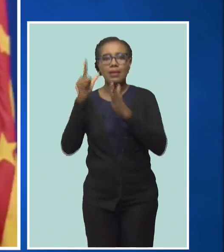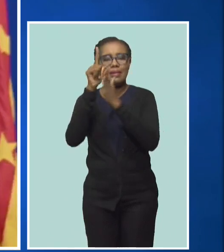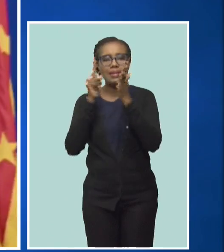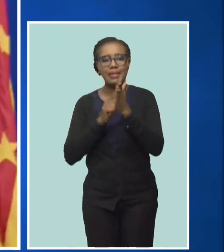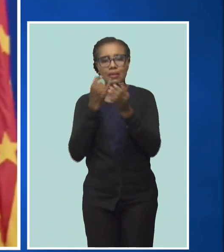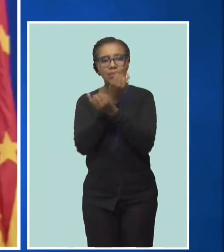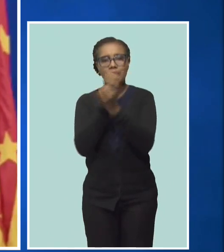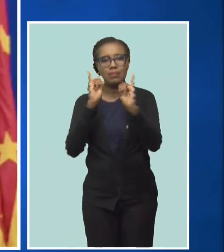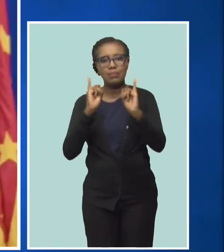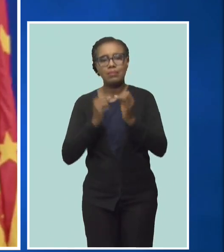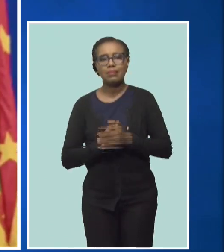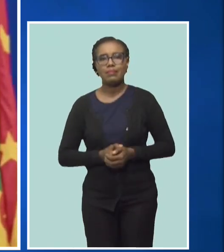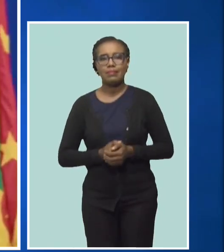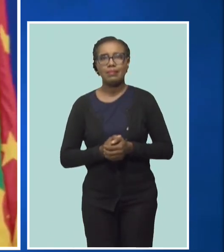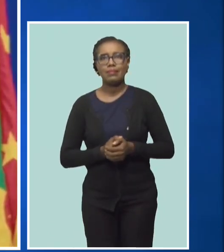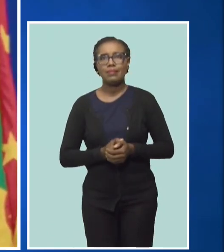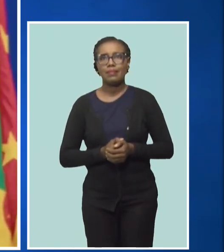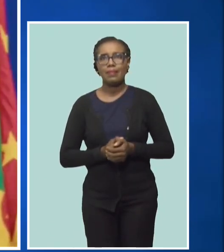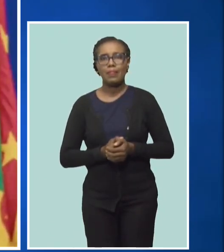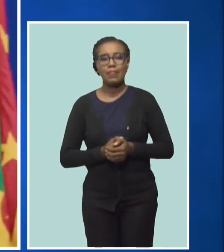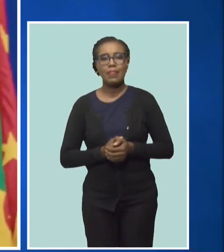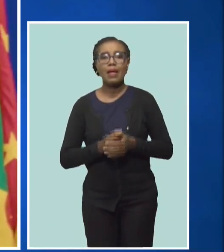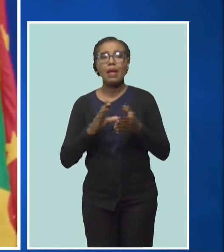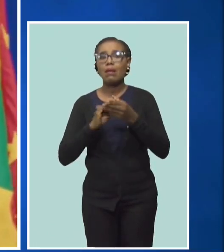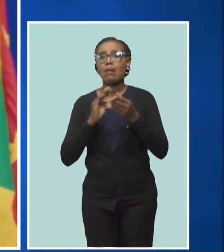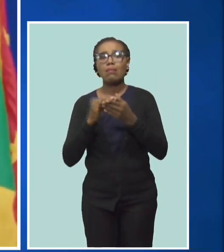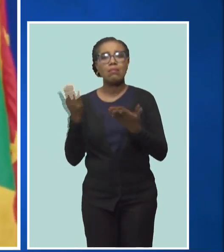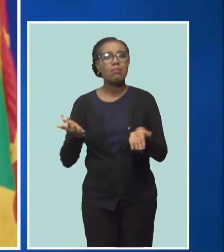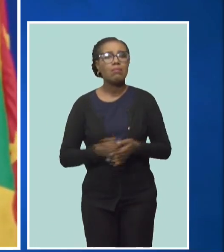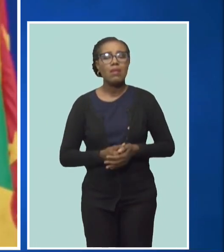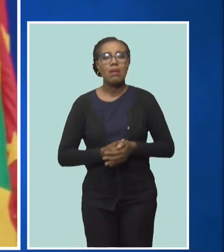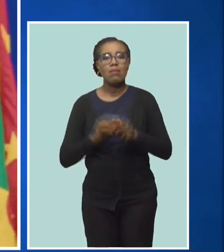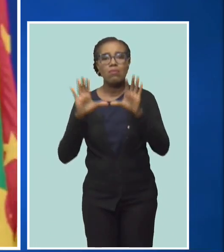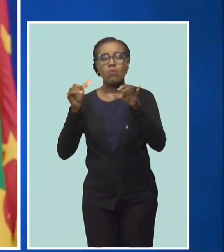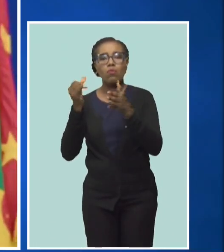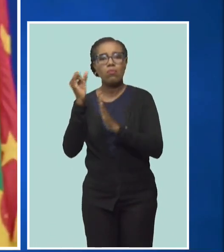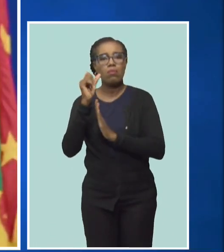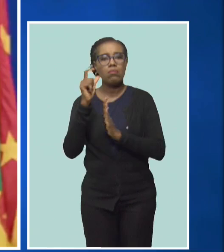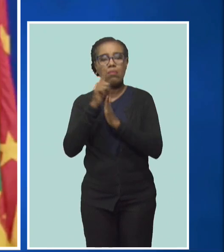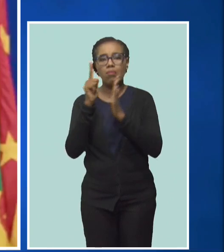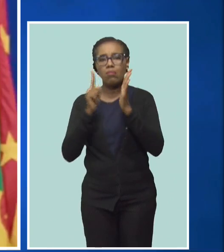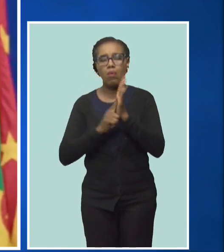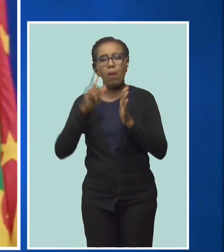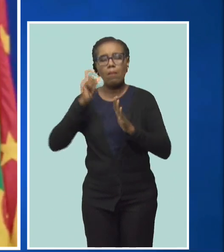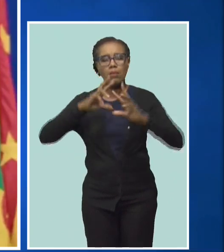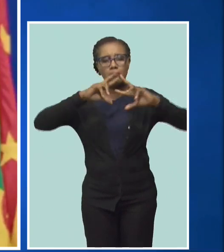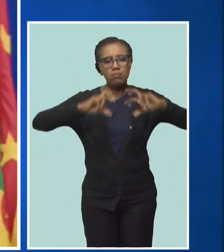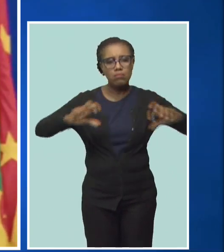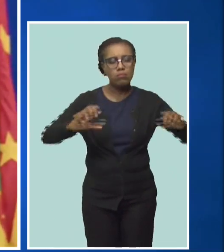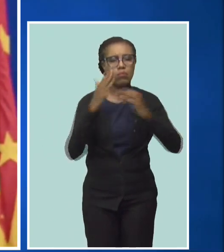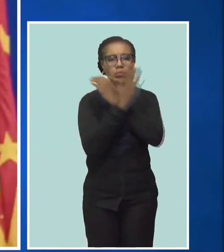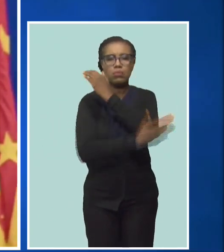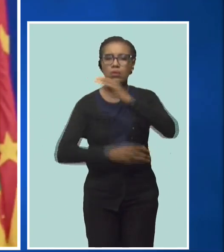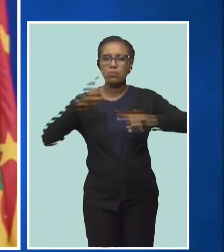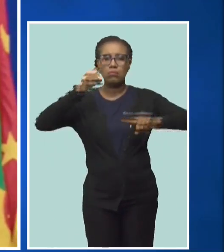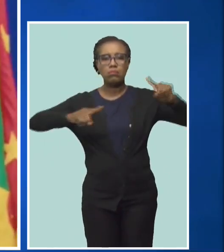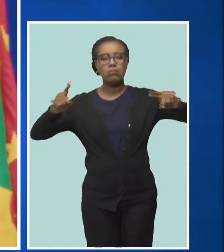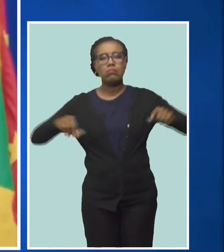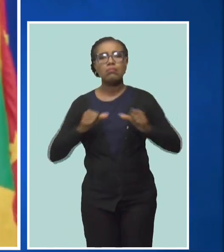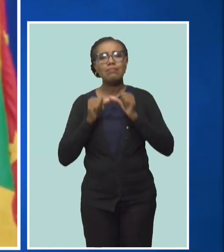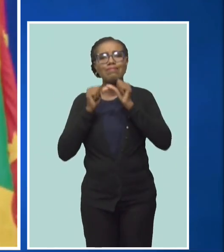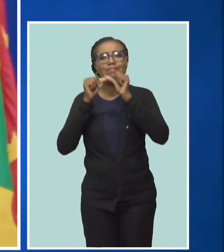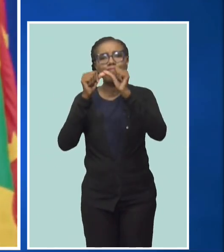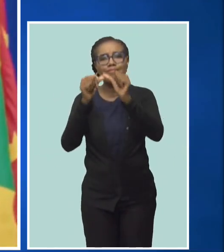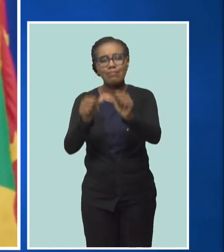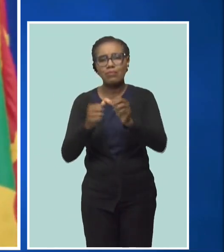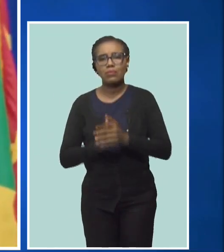independence. Our graduates in the Faculty of Law must implore our respective countries to follow in the